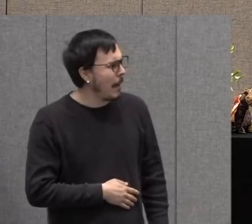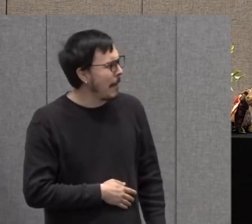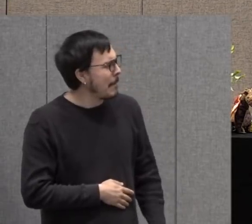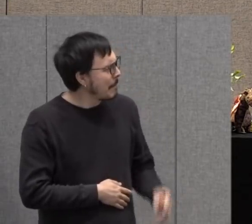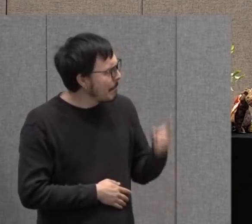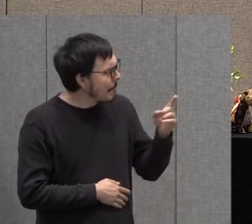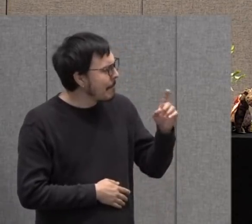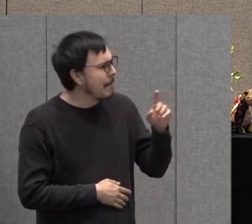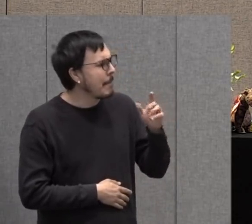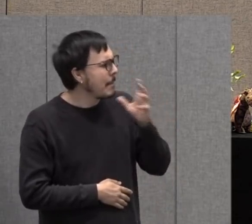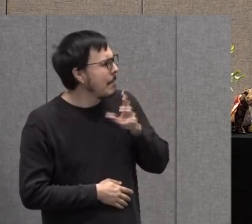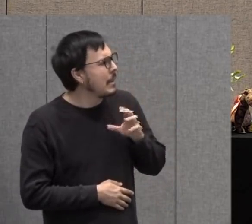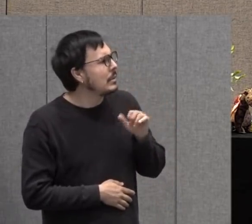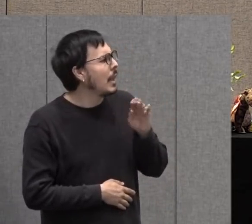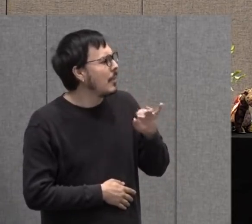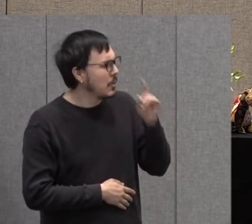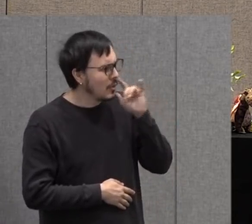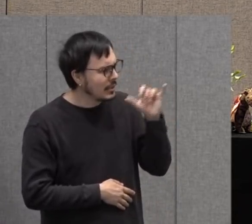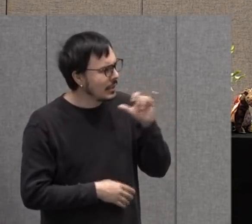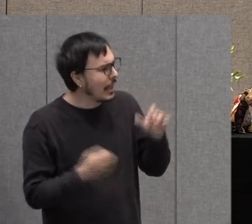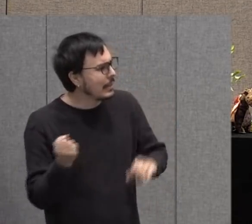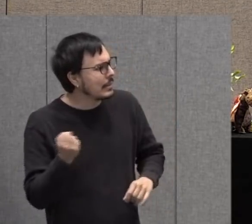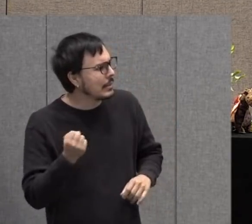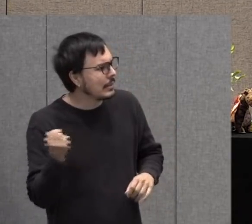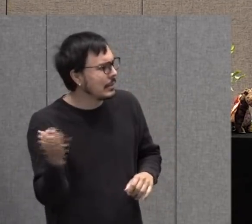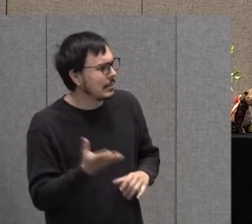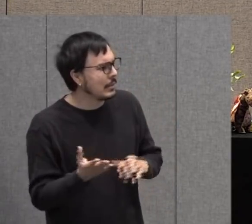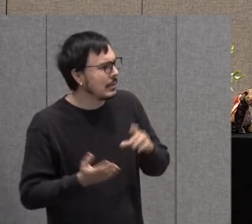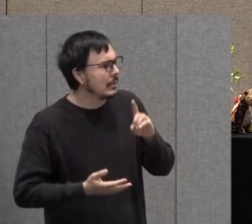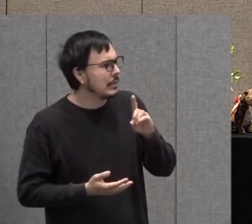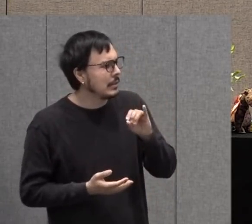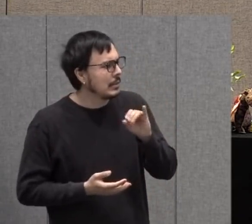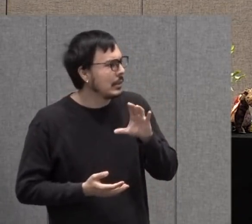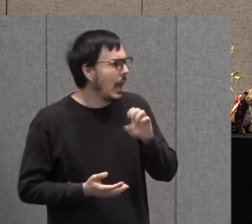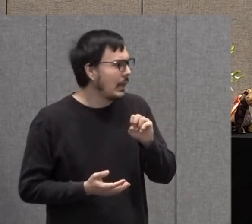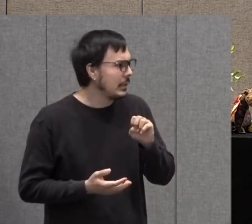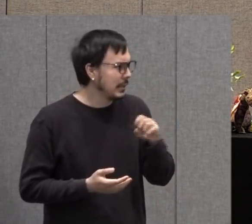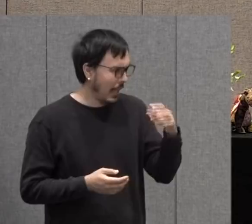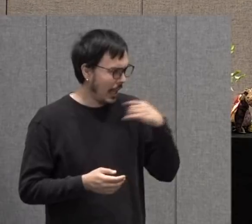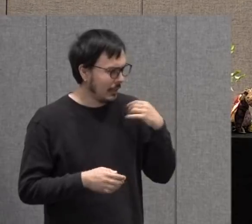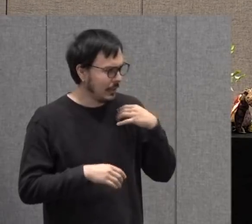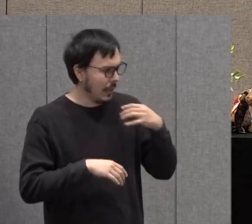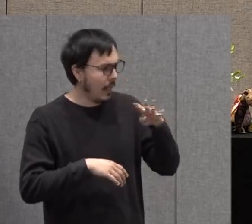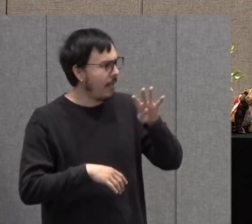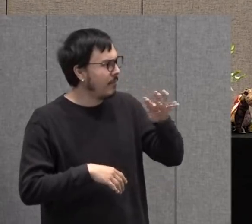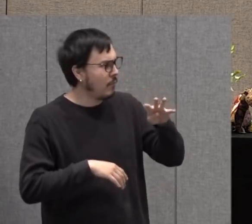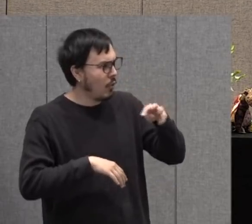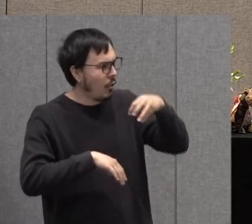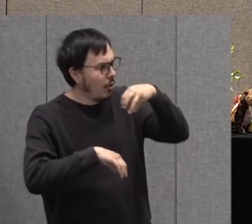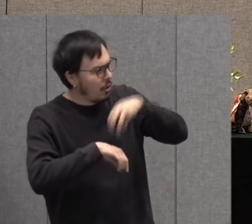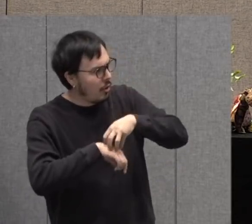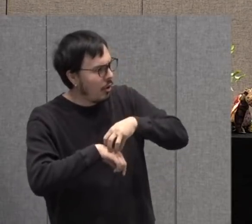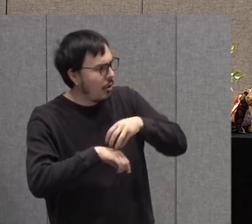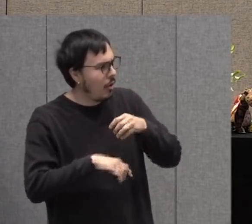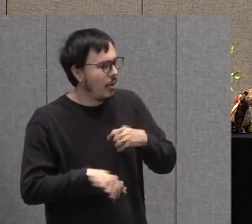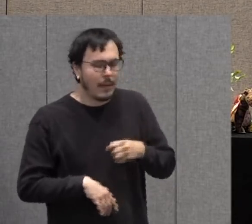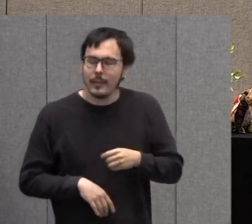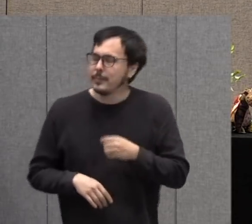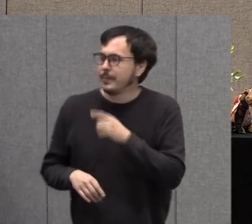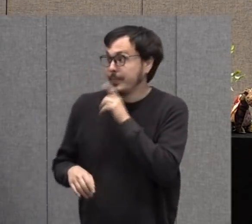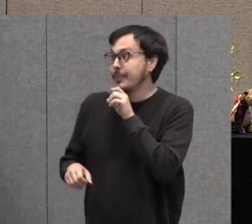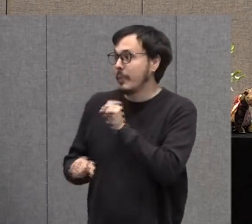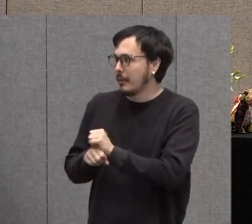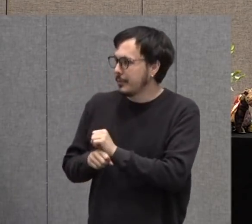a die. It looks like when you roll the die and then it has like the 4 dots on it. Definitely. Another way